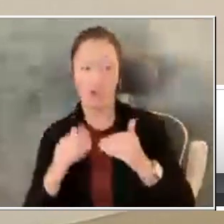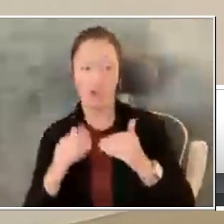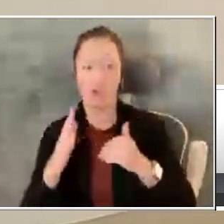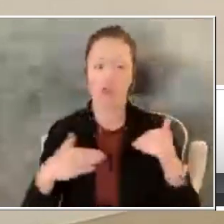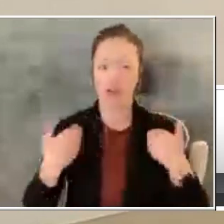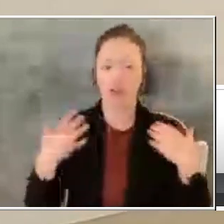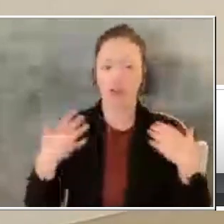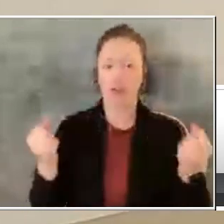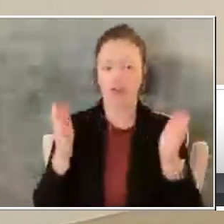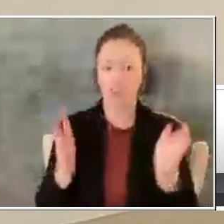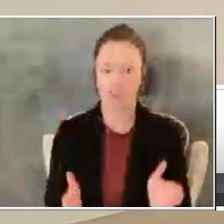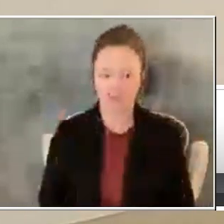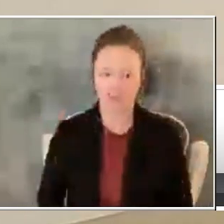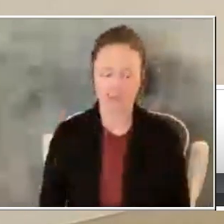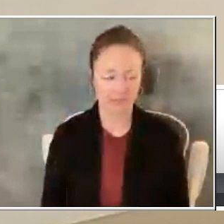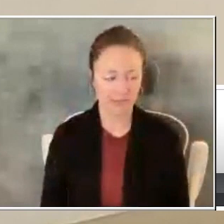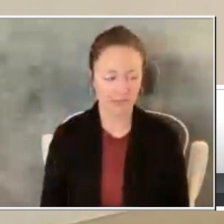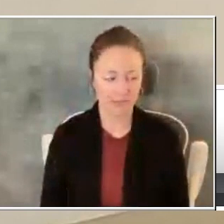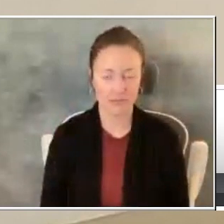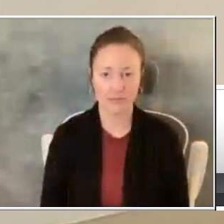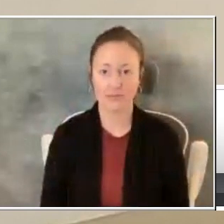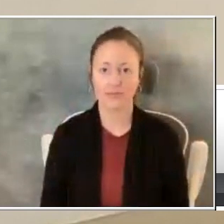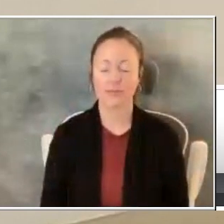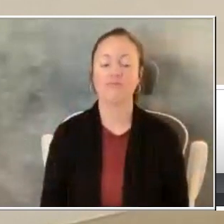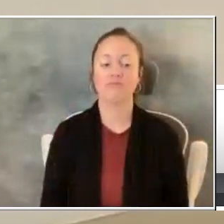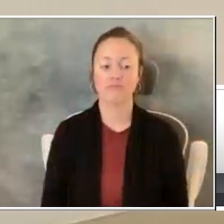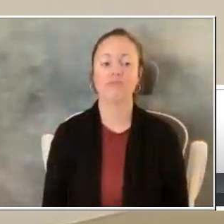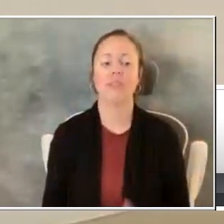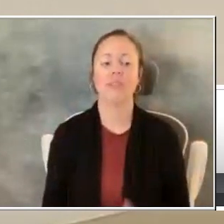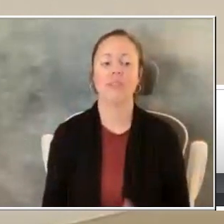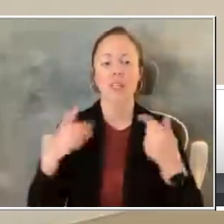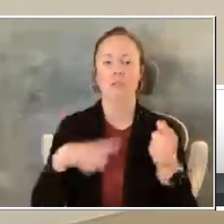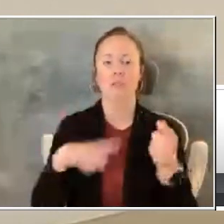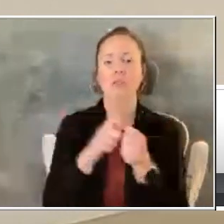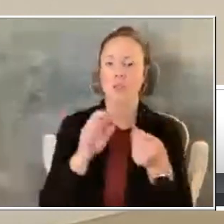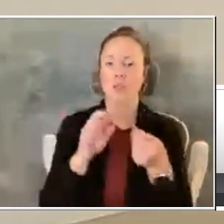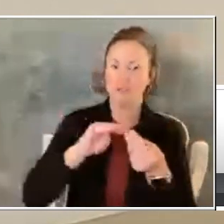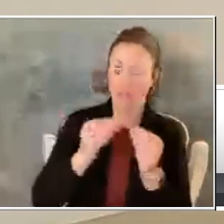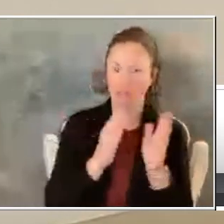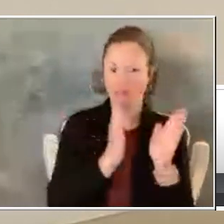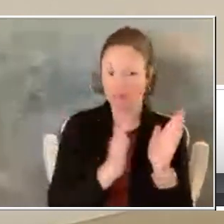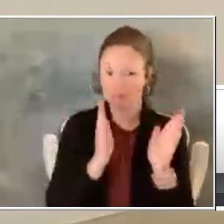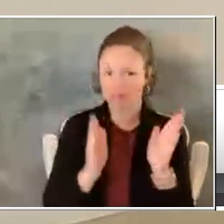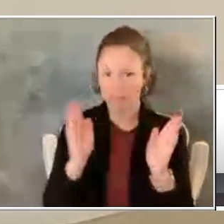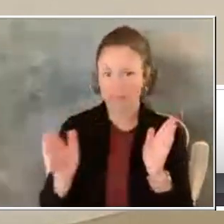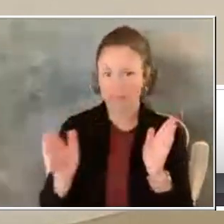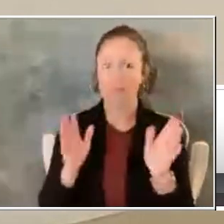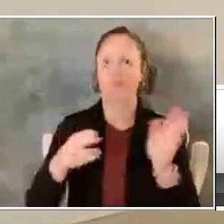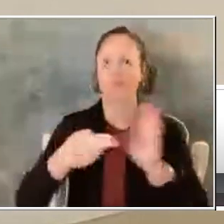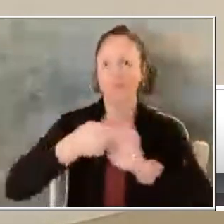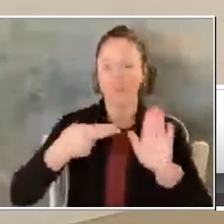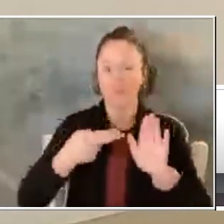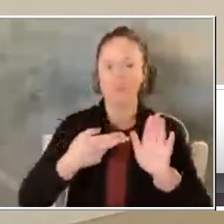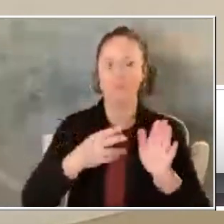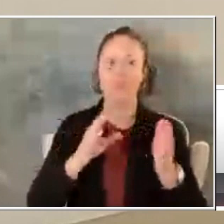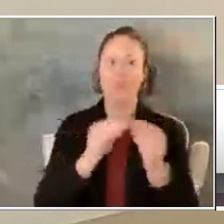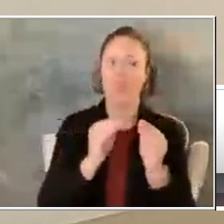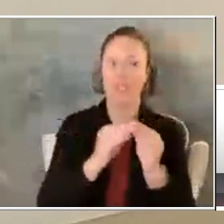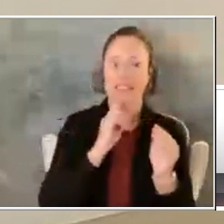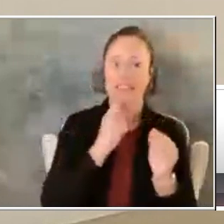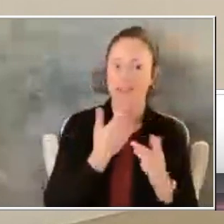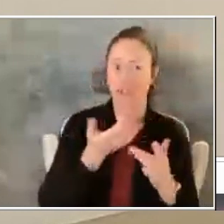healthy person. There are cutoff values that define osteopenia and then more severe